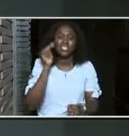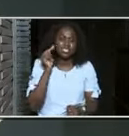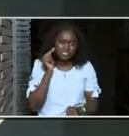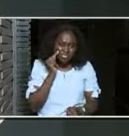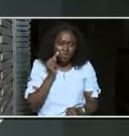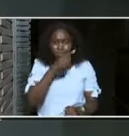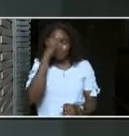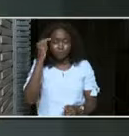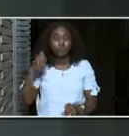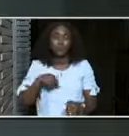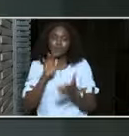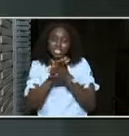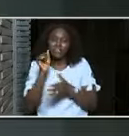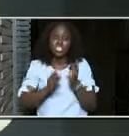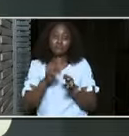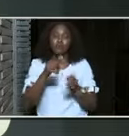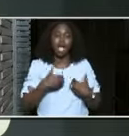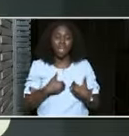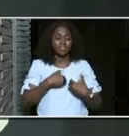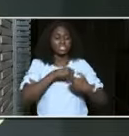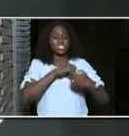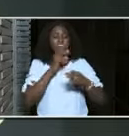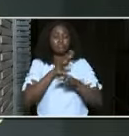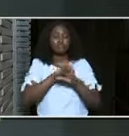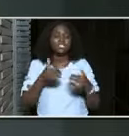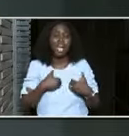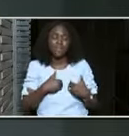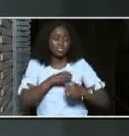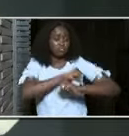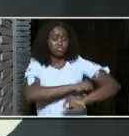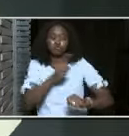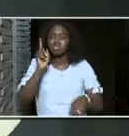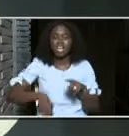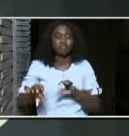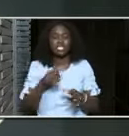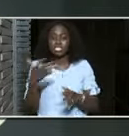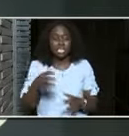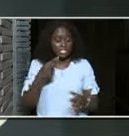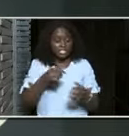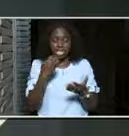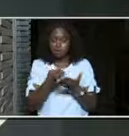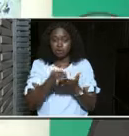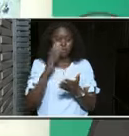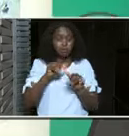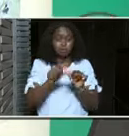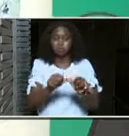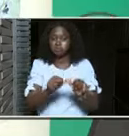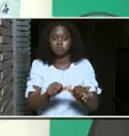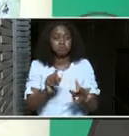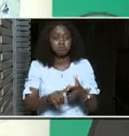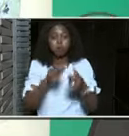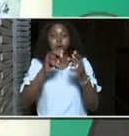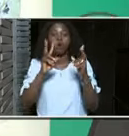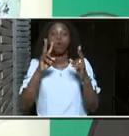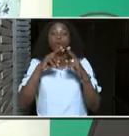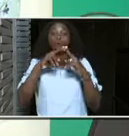without security, you cannot do anything. The economy will continue to collapse. So no state police for NNPP. That's what we are saying.